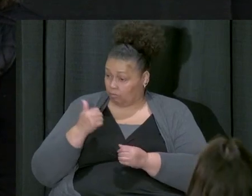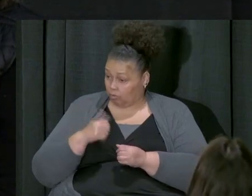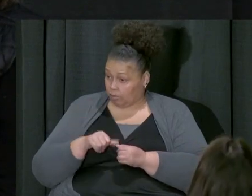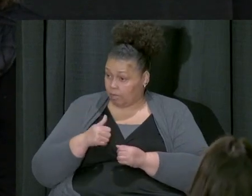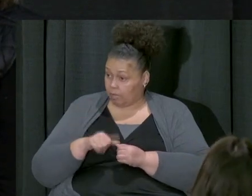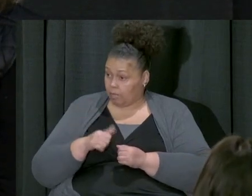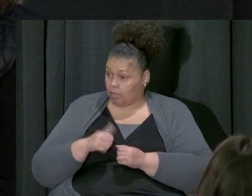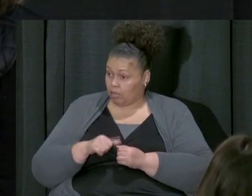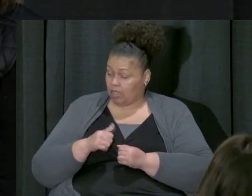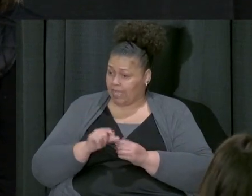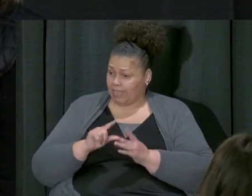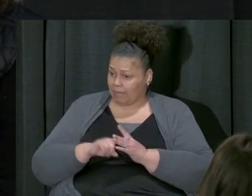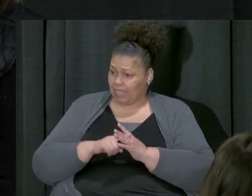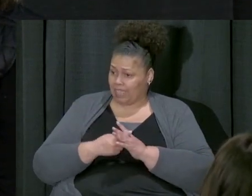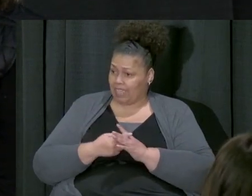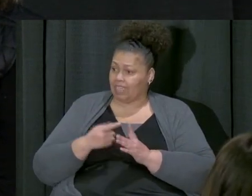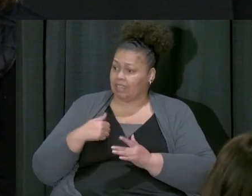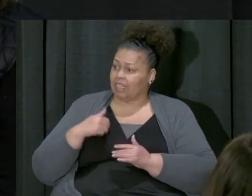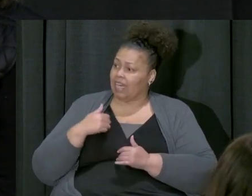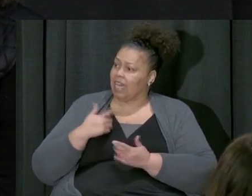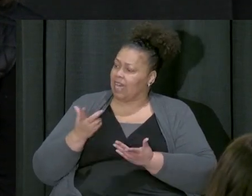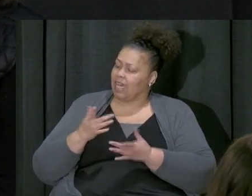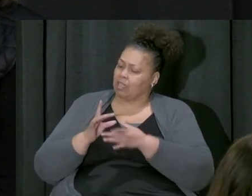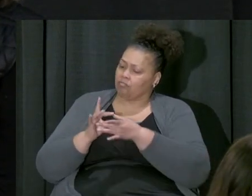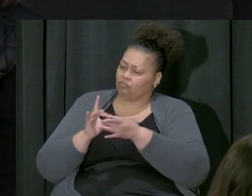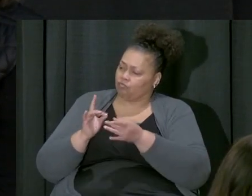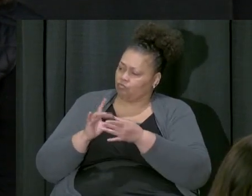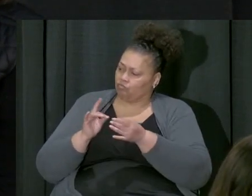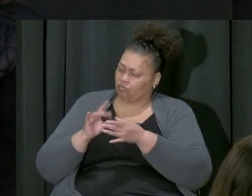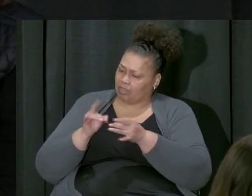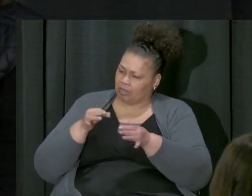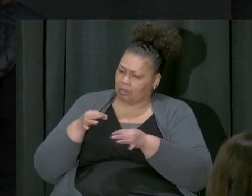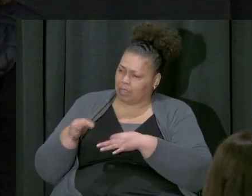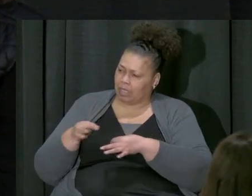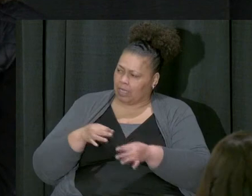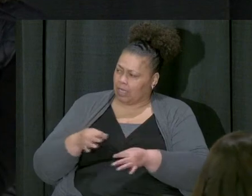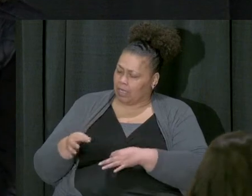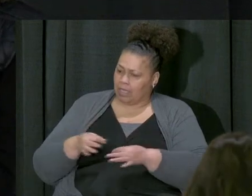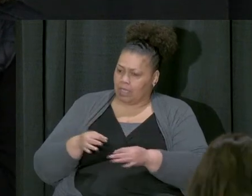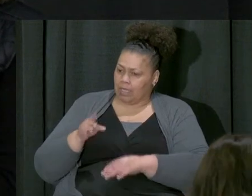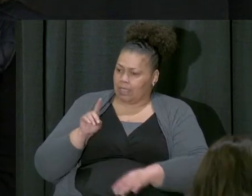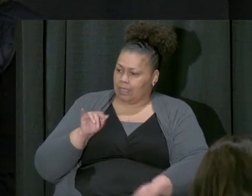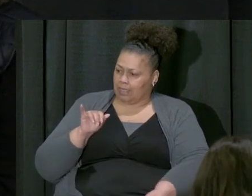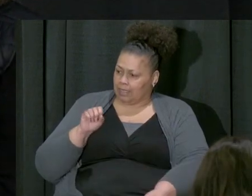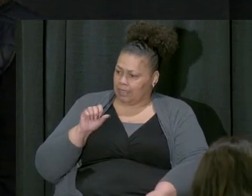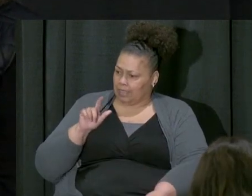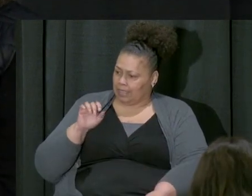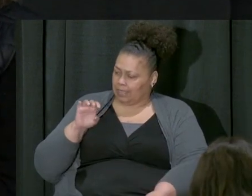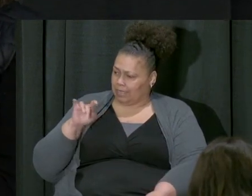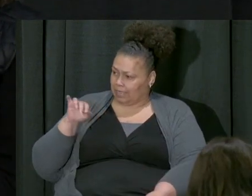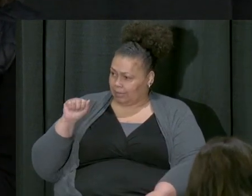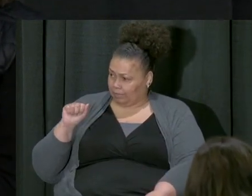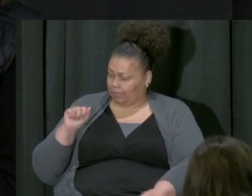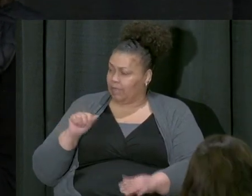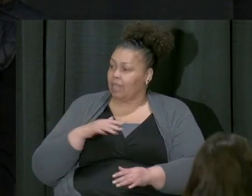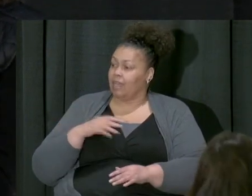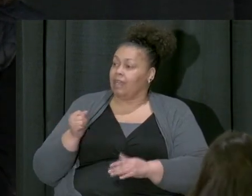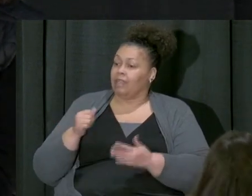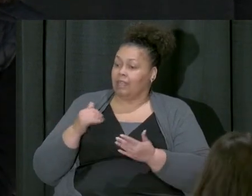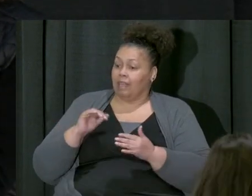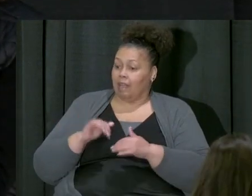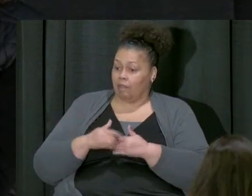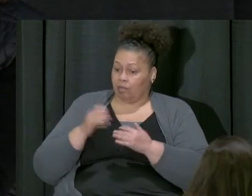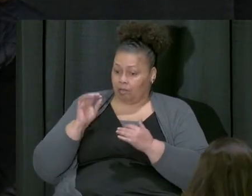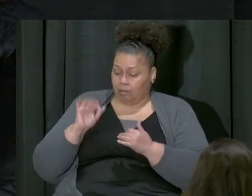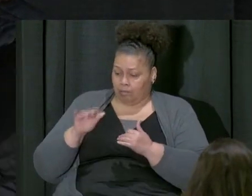if you remember, at the beginning, I spent a little bit of time explaining what is dyslexia and what how this